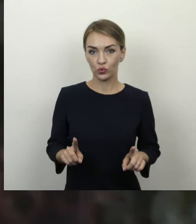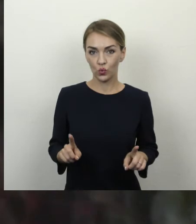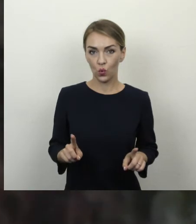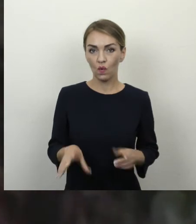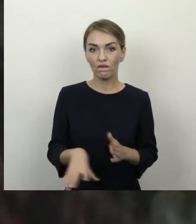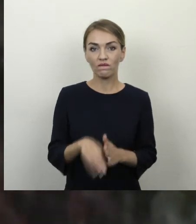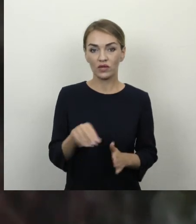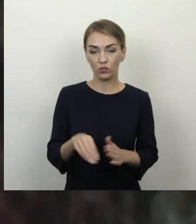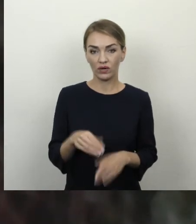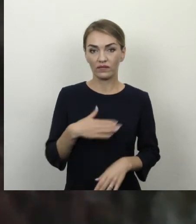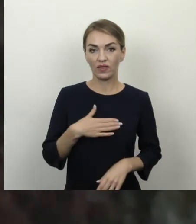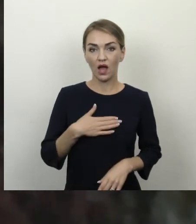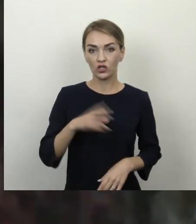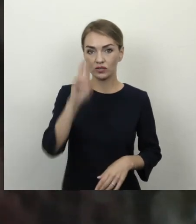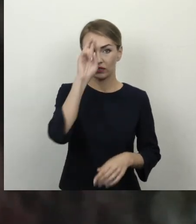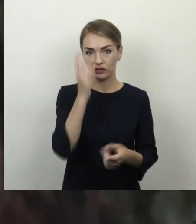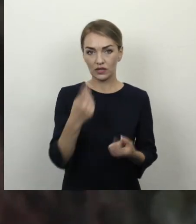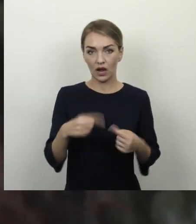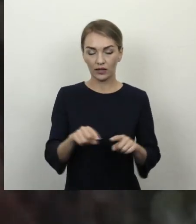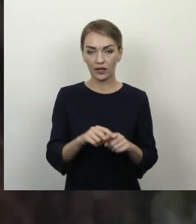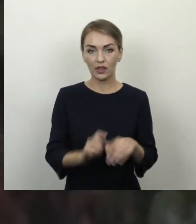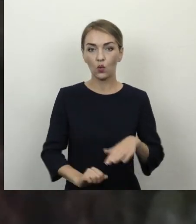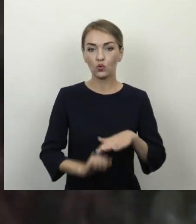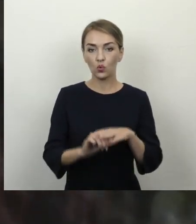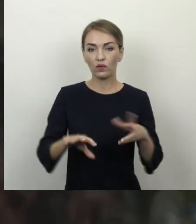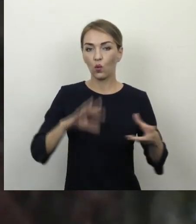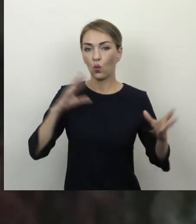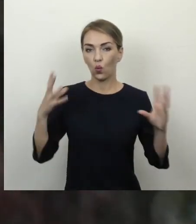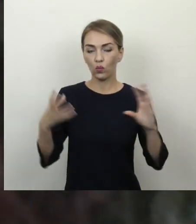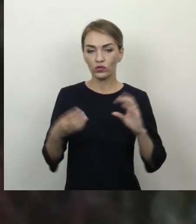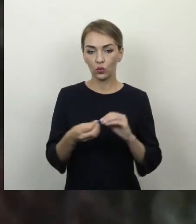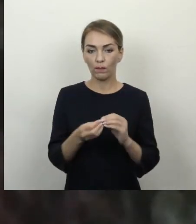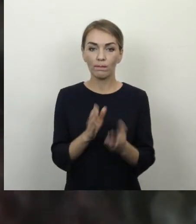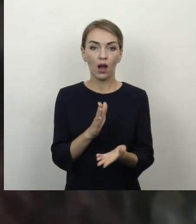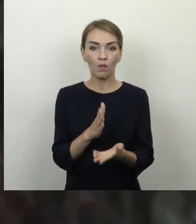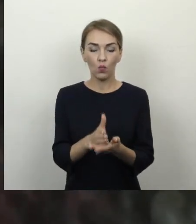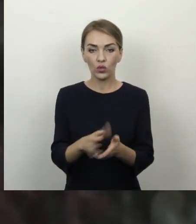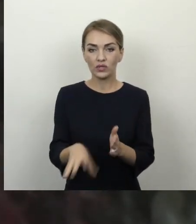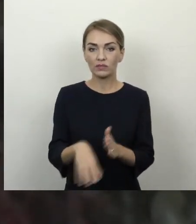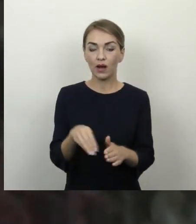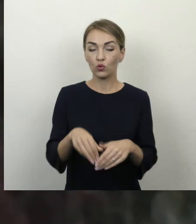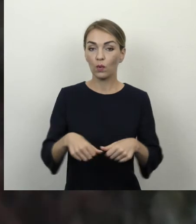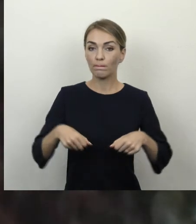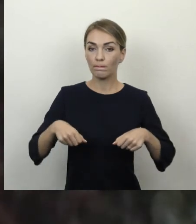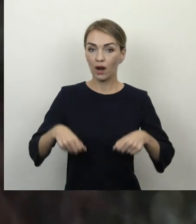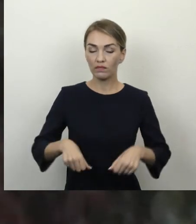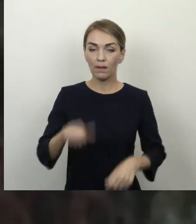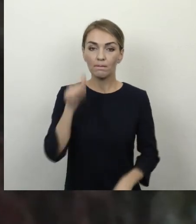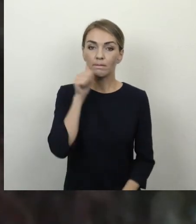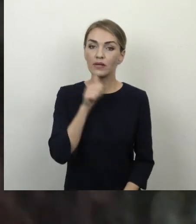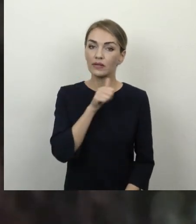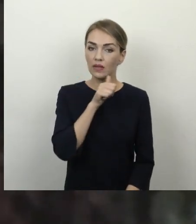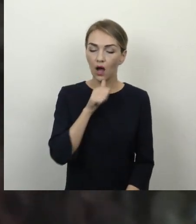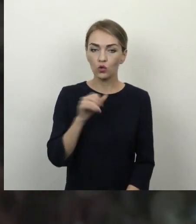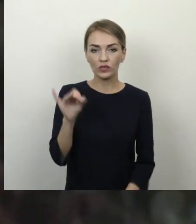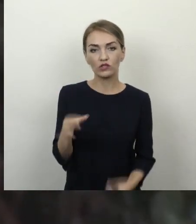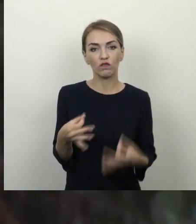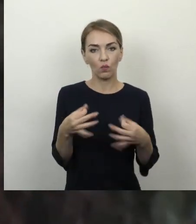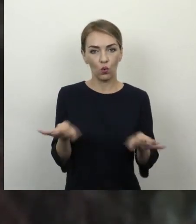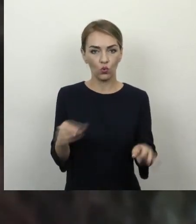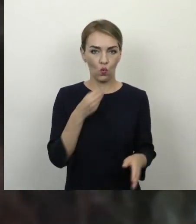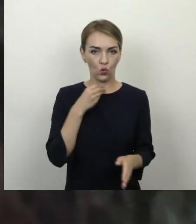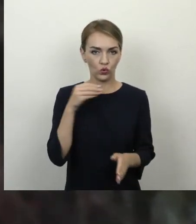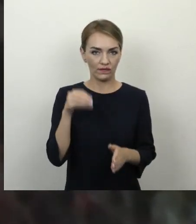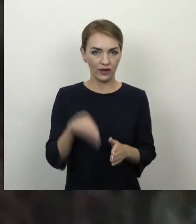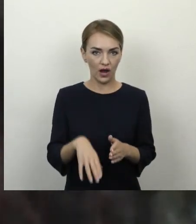I said that elections in our country are conducted on the basis of direct